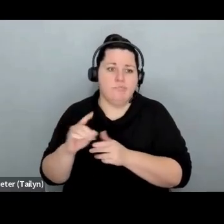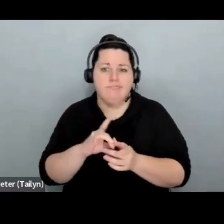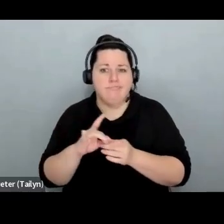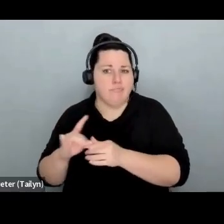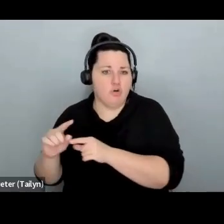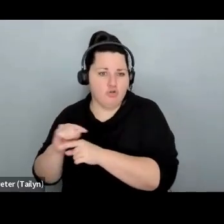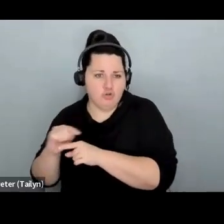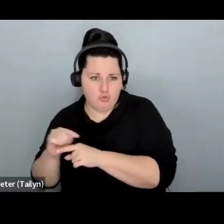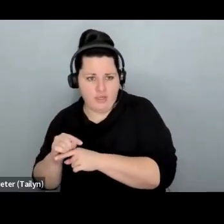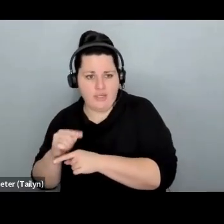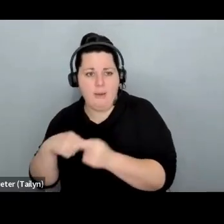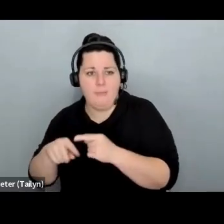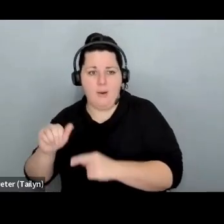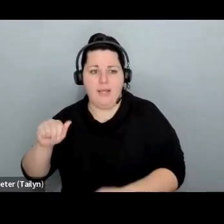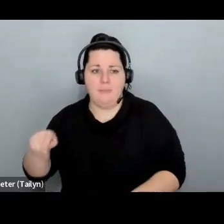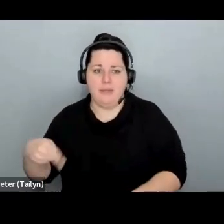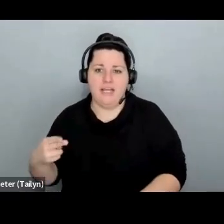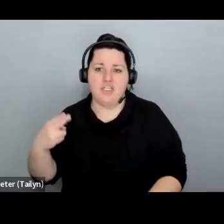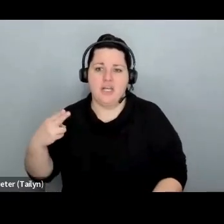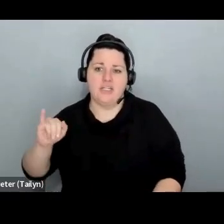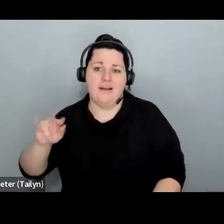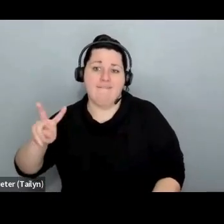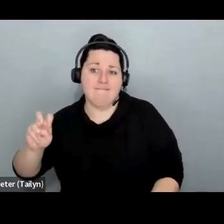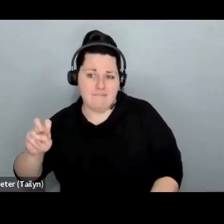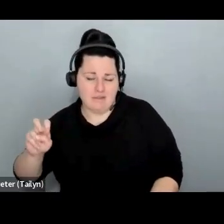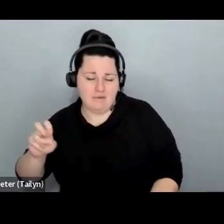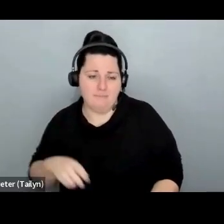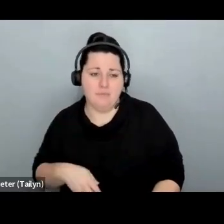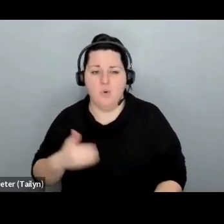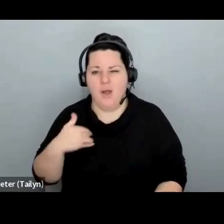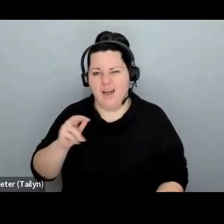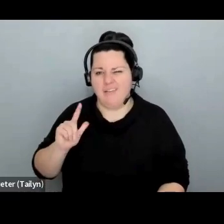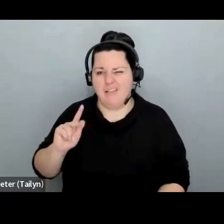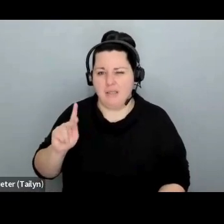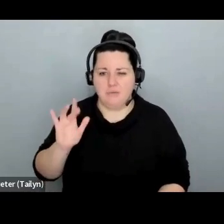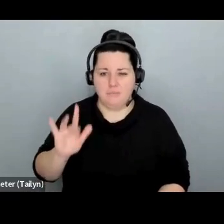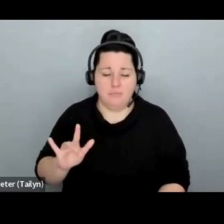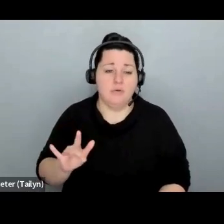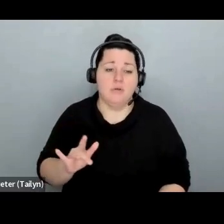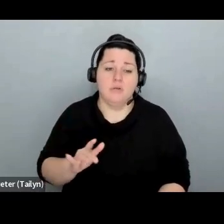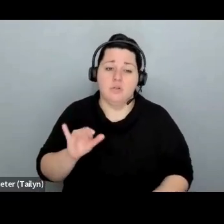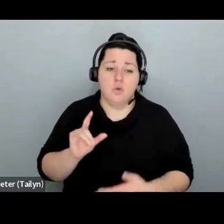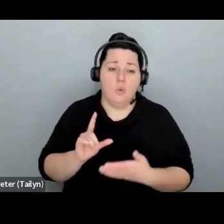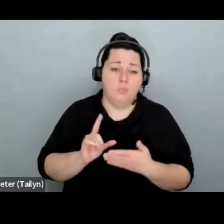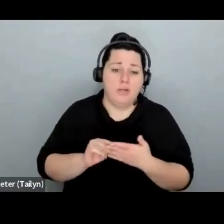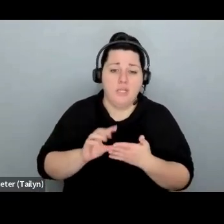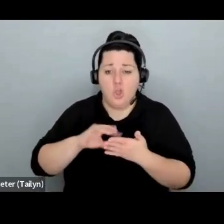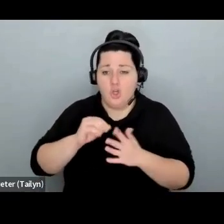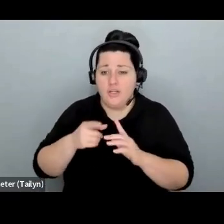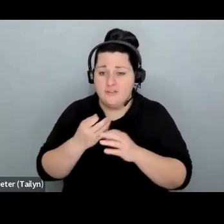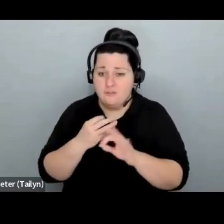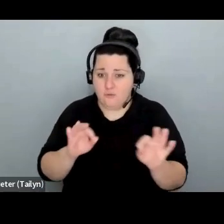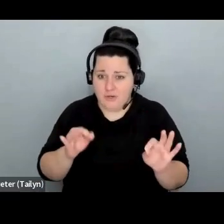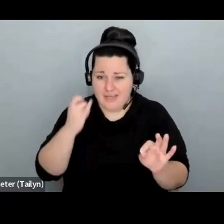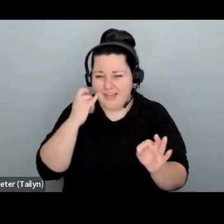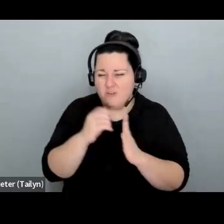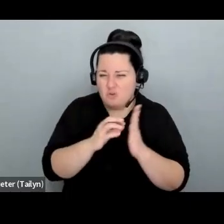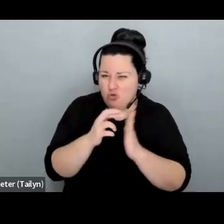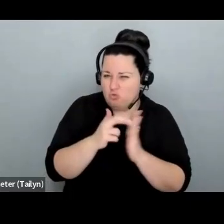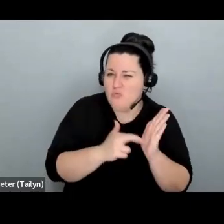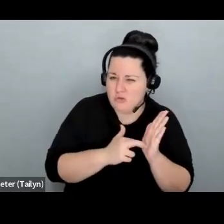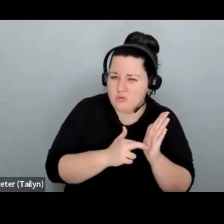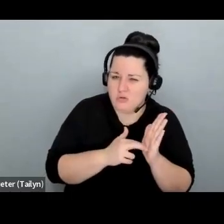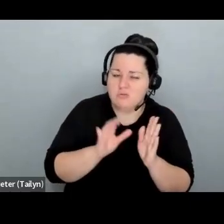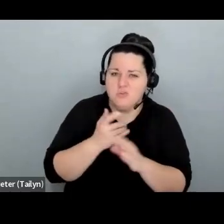on the APH Hive, thanks to those things there. Sensing and learning is free from us if your student is registered with us.